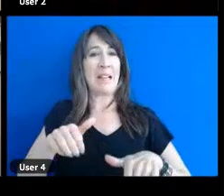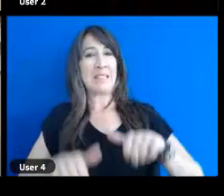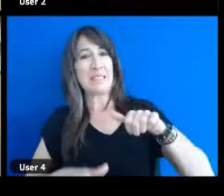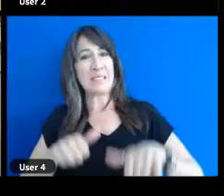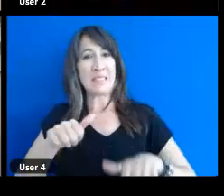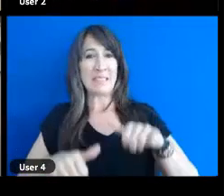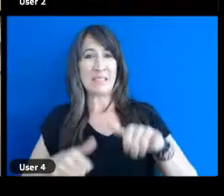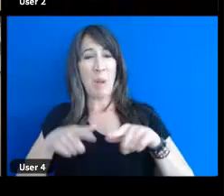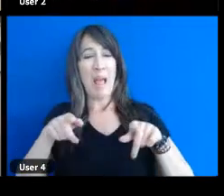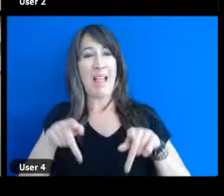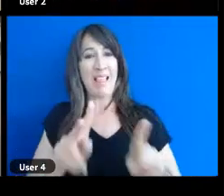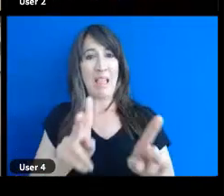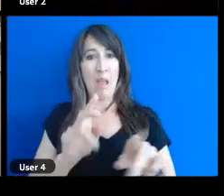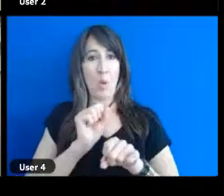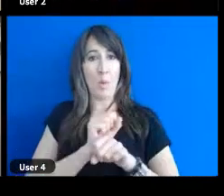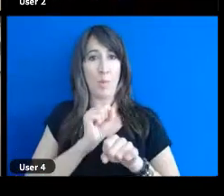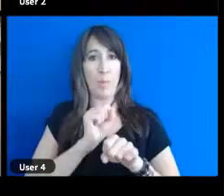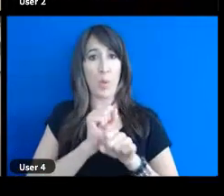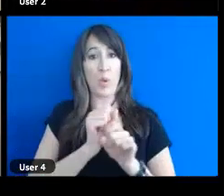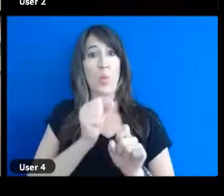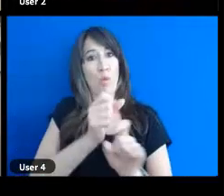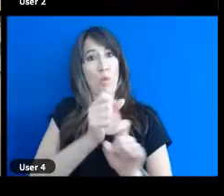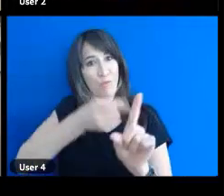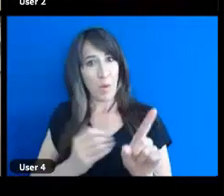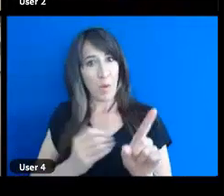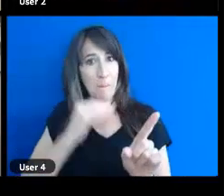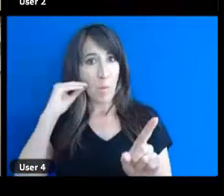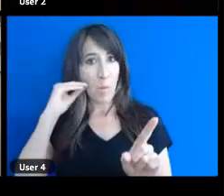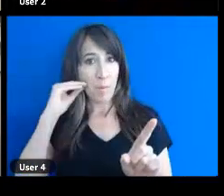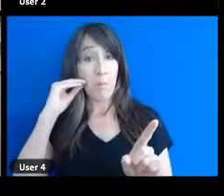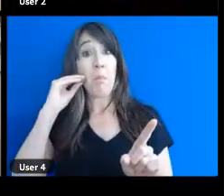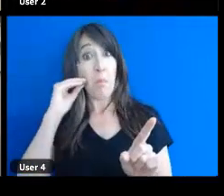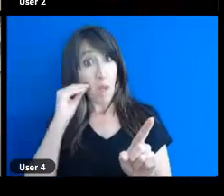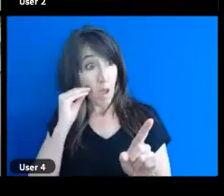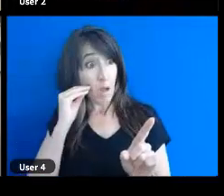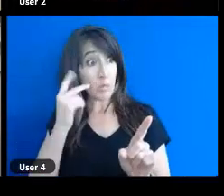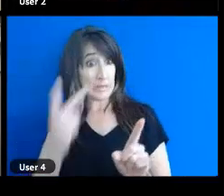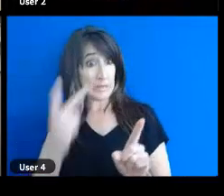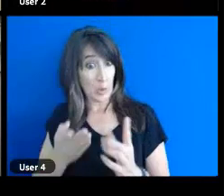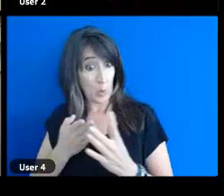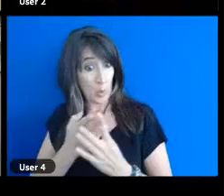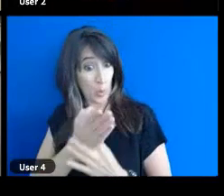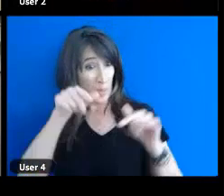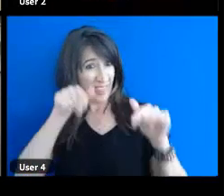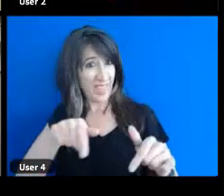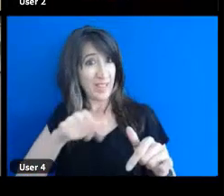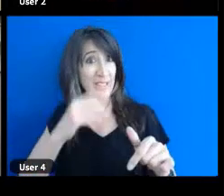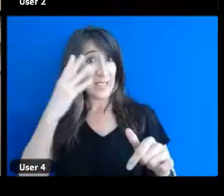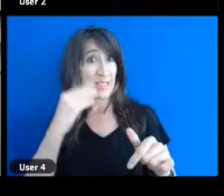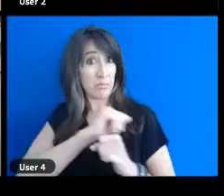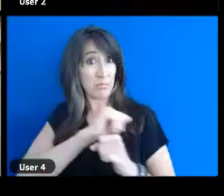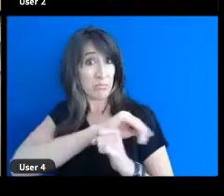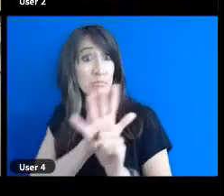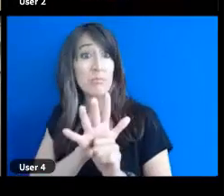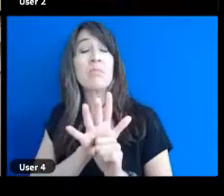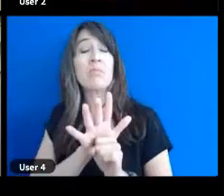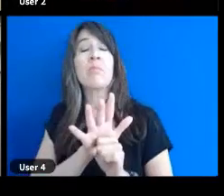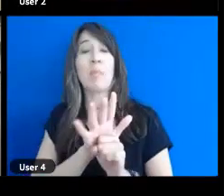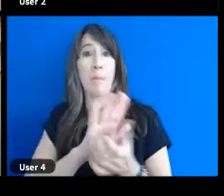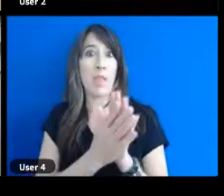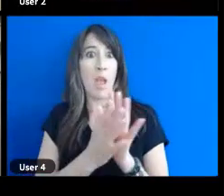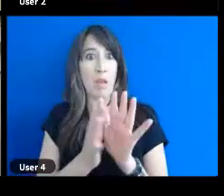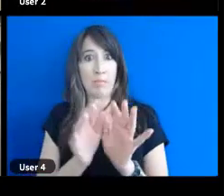of reticence around allowing employees to work remotely. But we're seeing through COVID-19 that actually